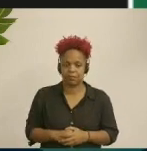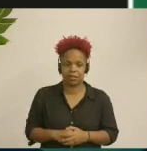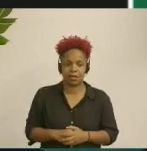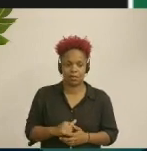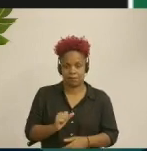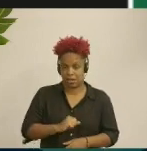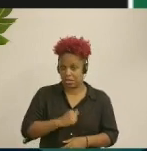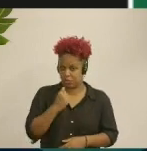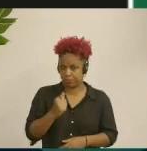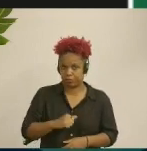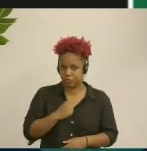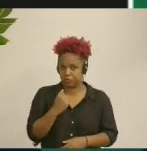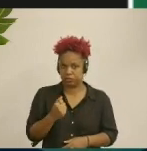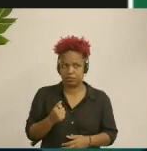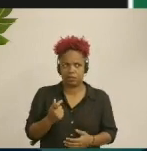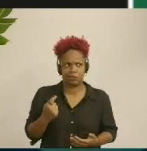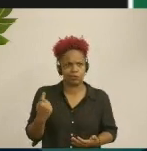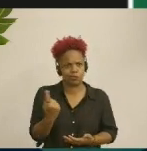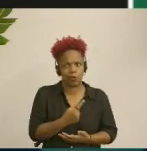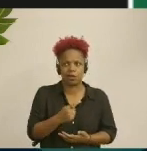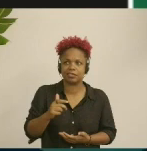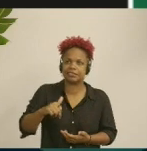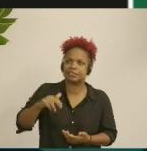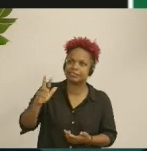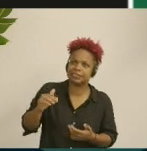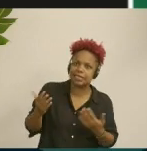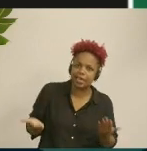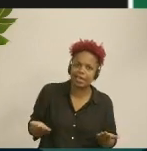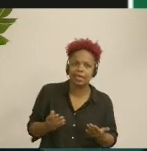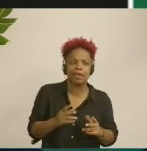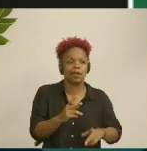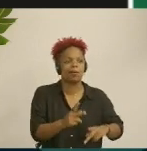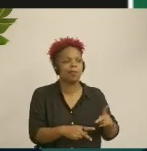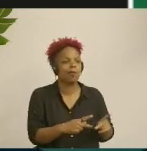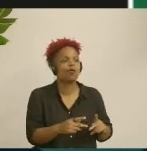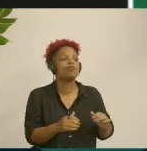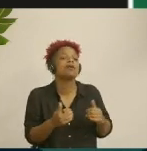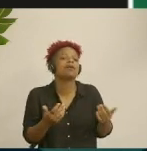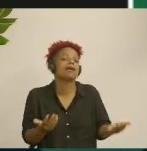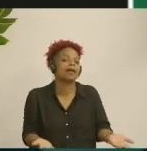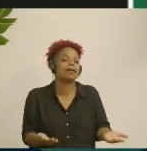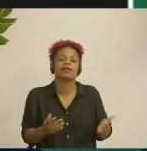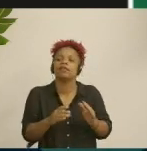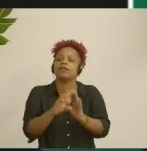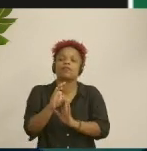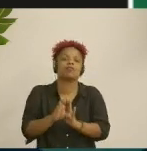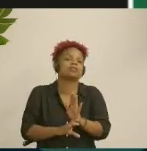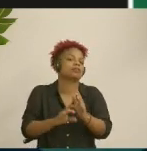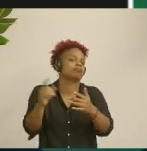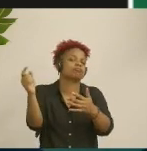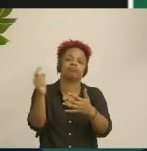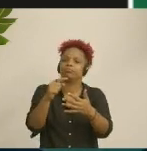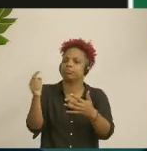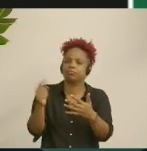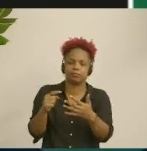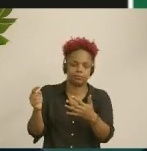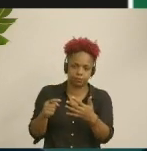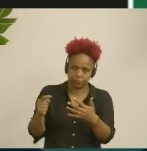roots also contribute to the success of these types of projects. Because we, you know,